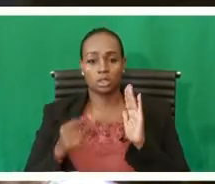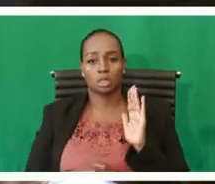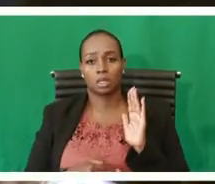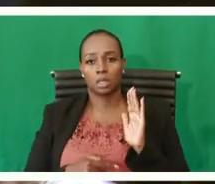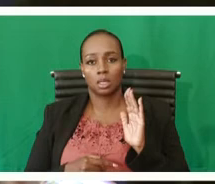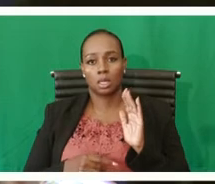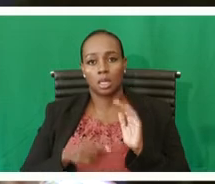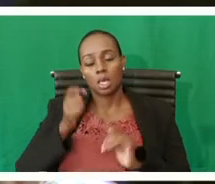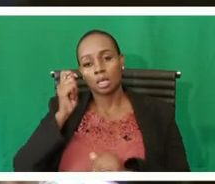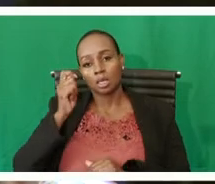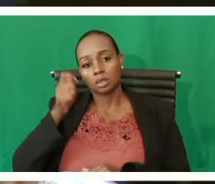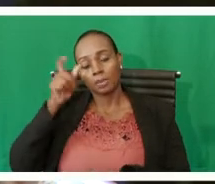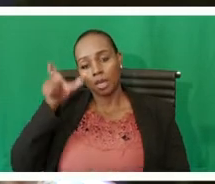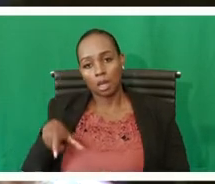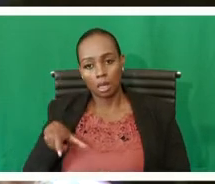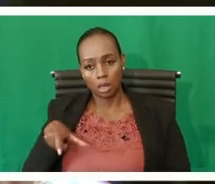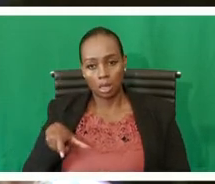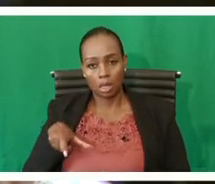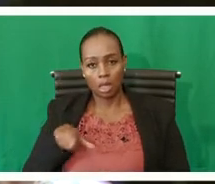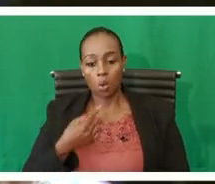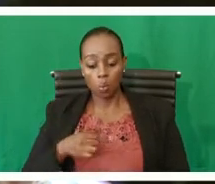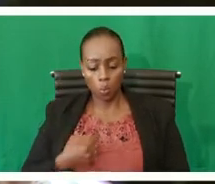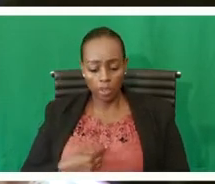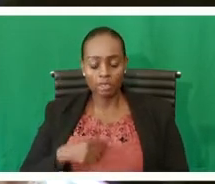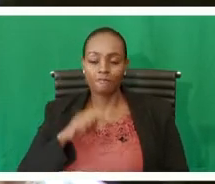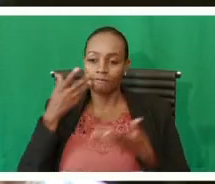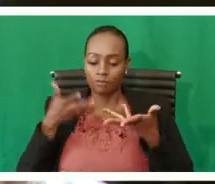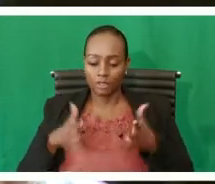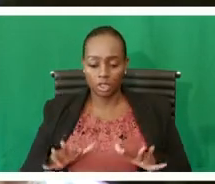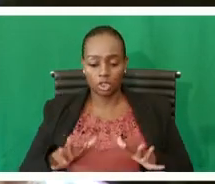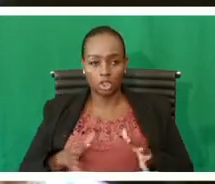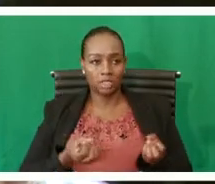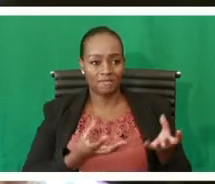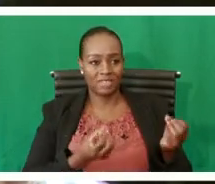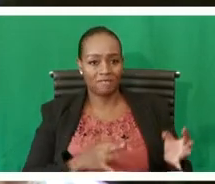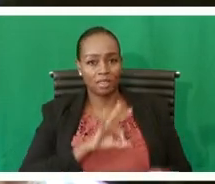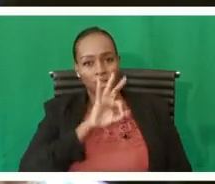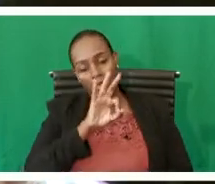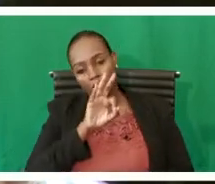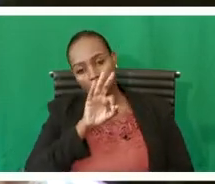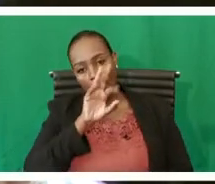Honorable Speaker, we have also allocated